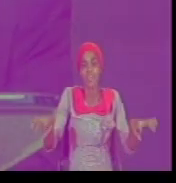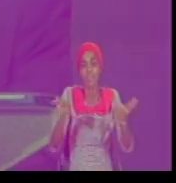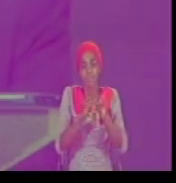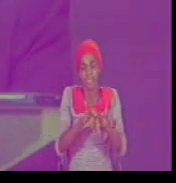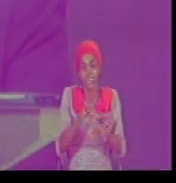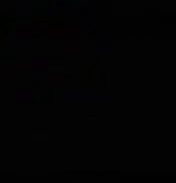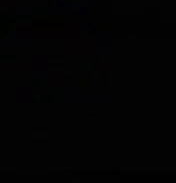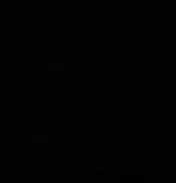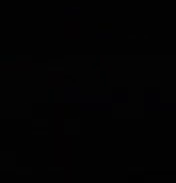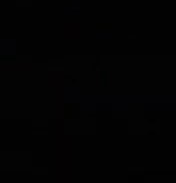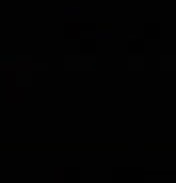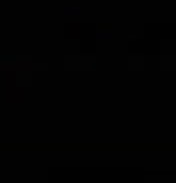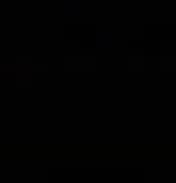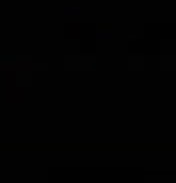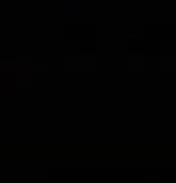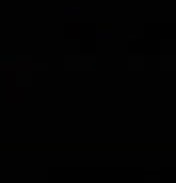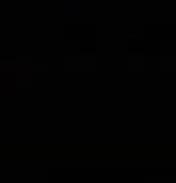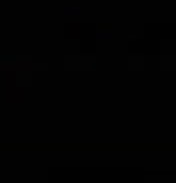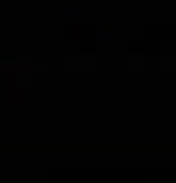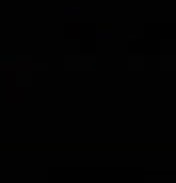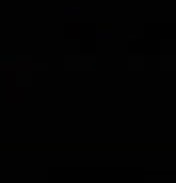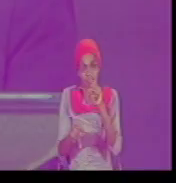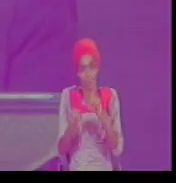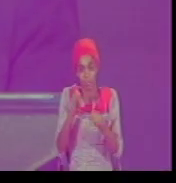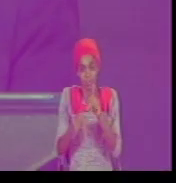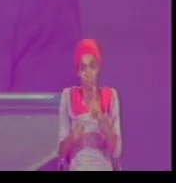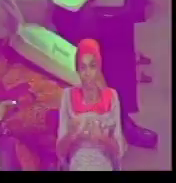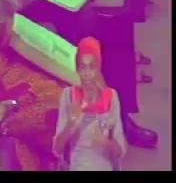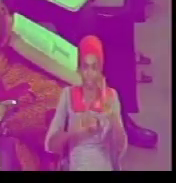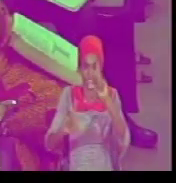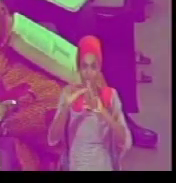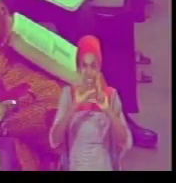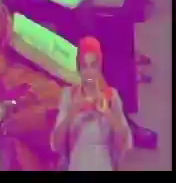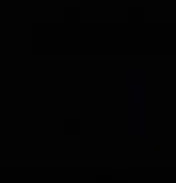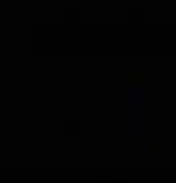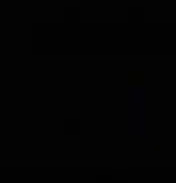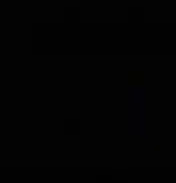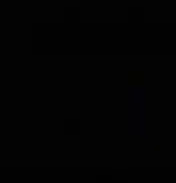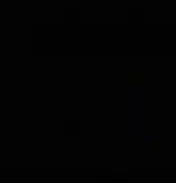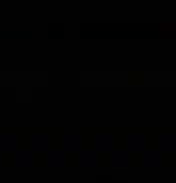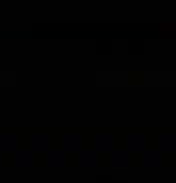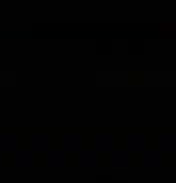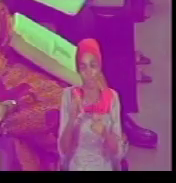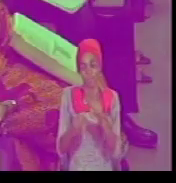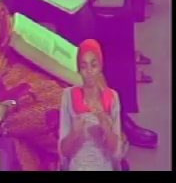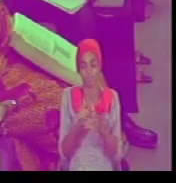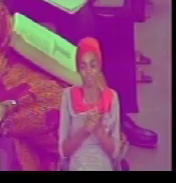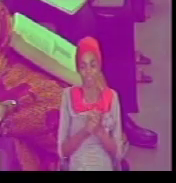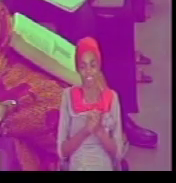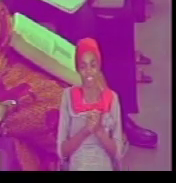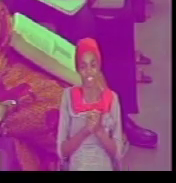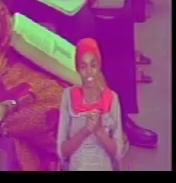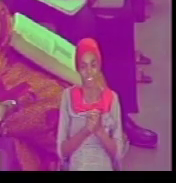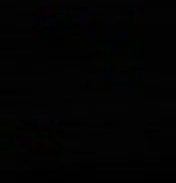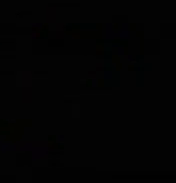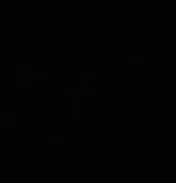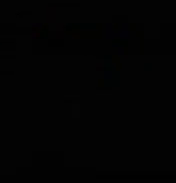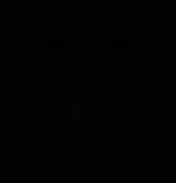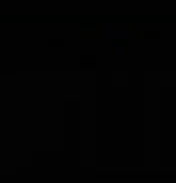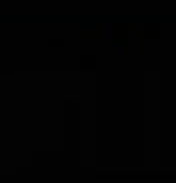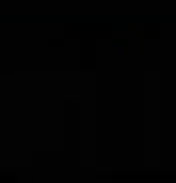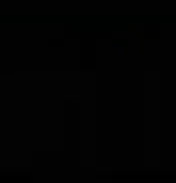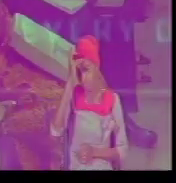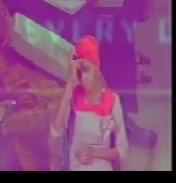a peculiar people, peculiar people. You know, the devil will want you